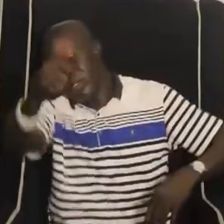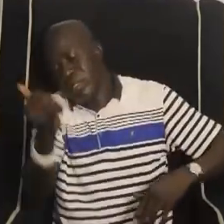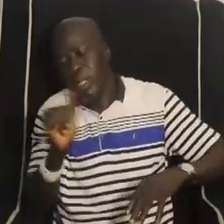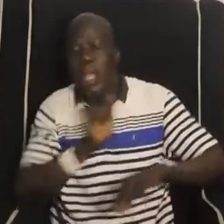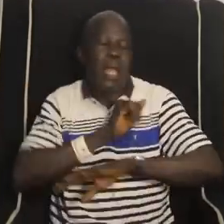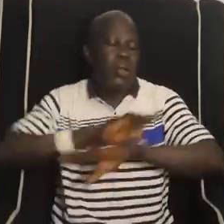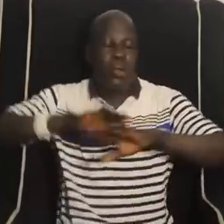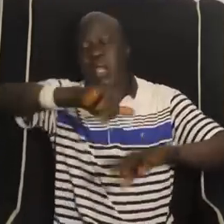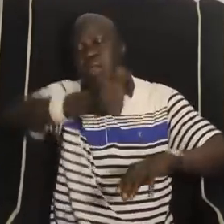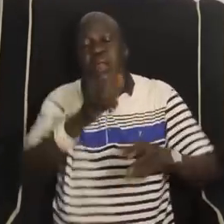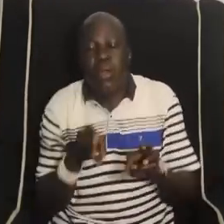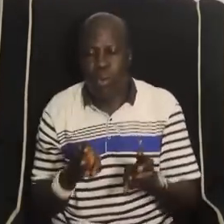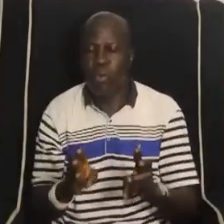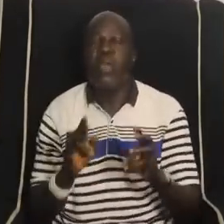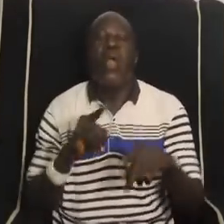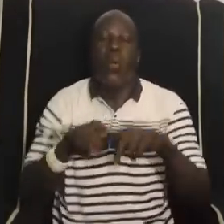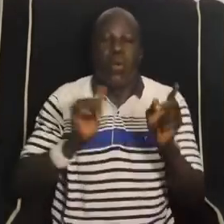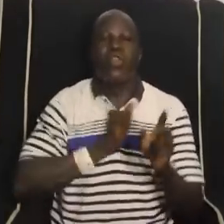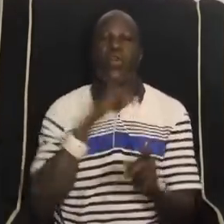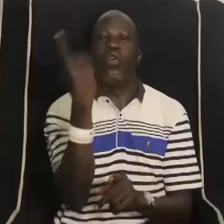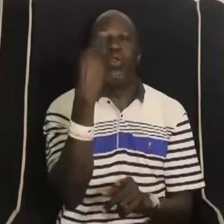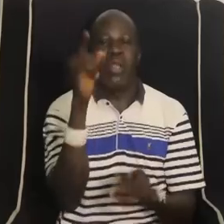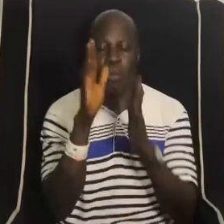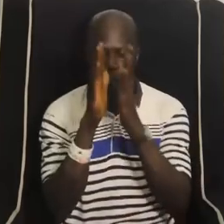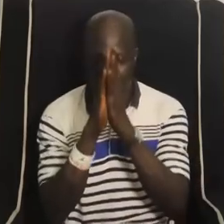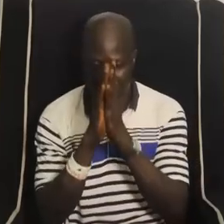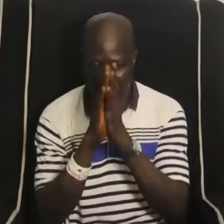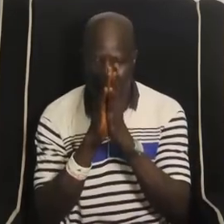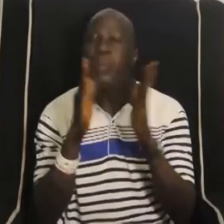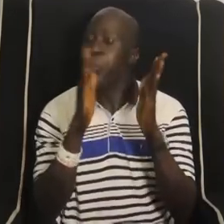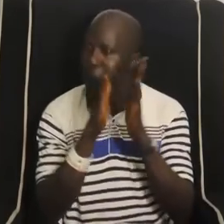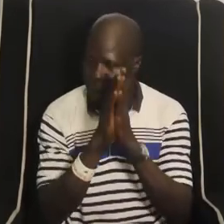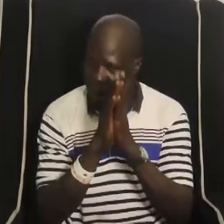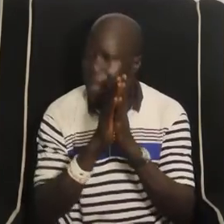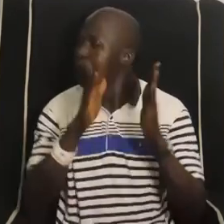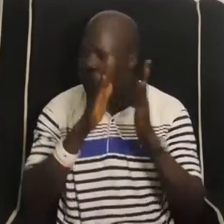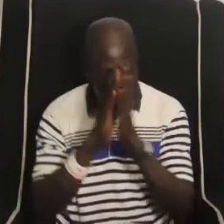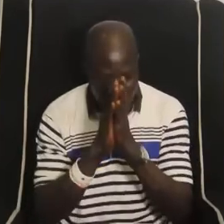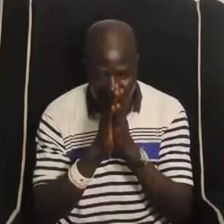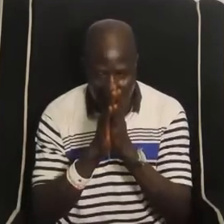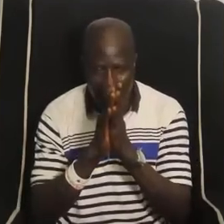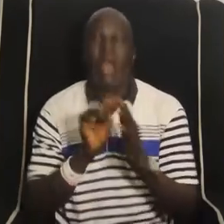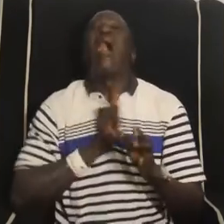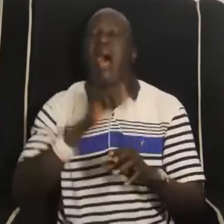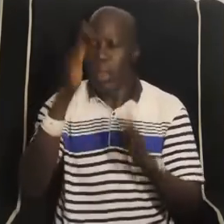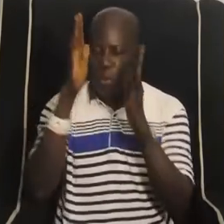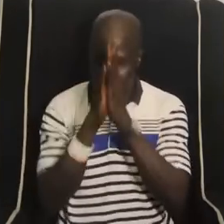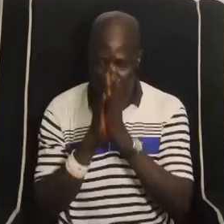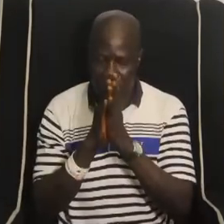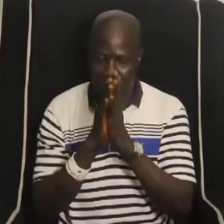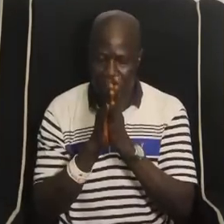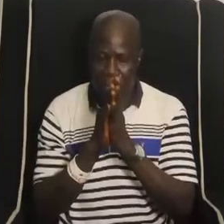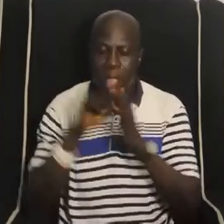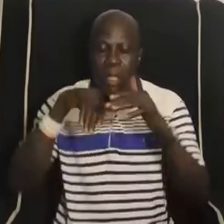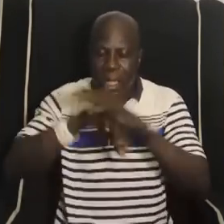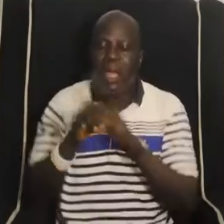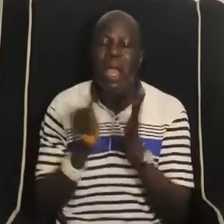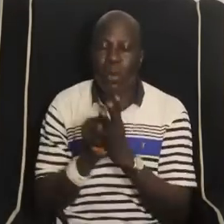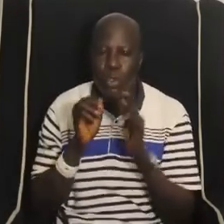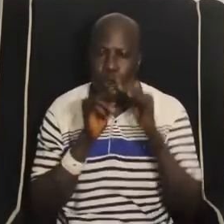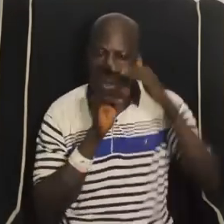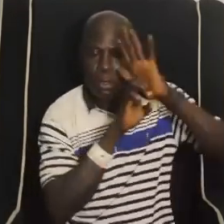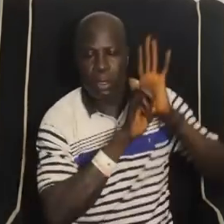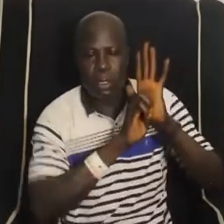I don't know that way. I'm not dua. But prayer. Adua. Prayer. Adua. Prayer. Oh my God. That will pray. Not like you do it